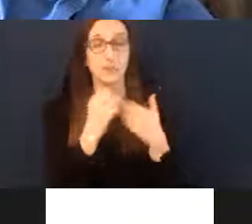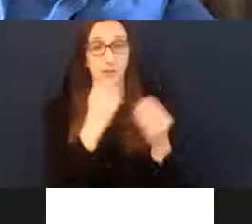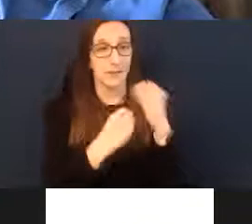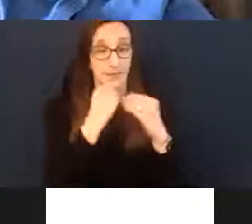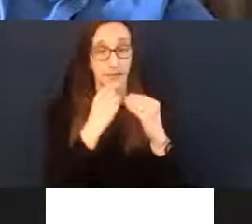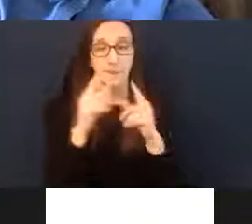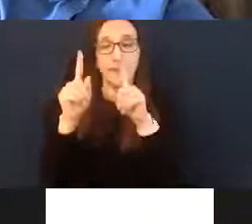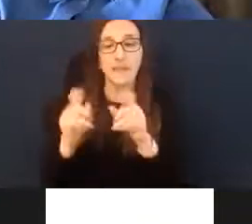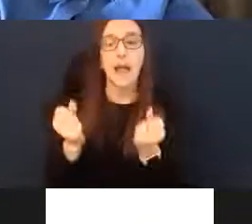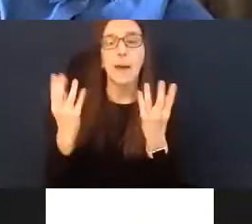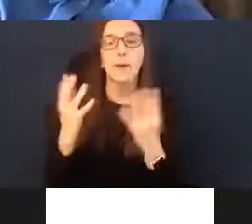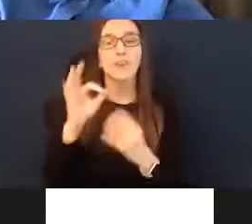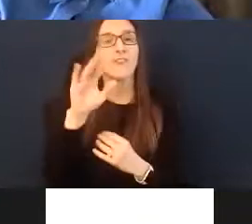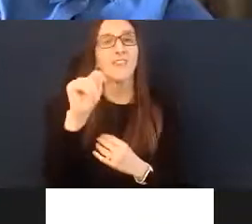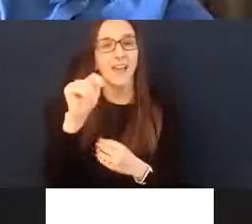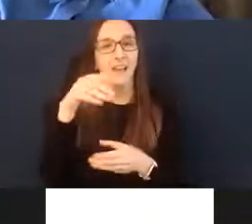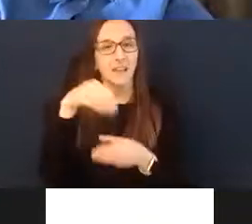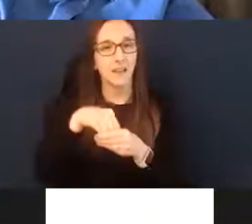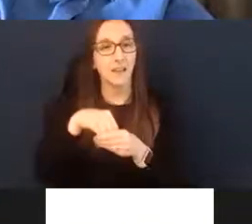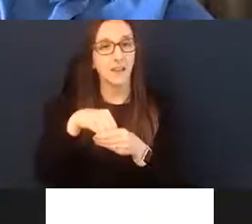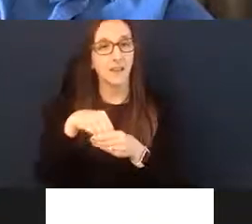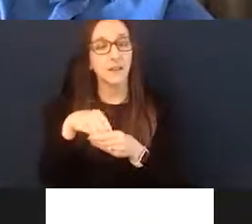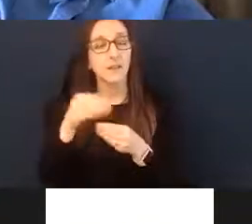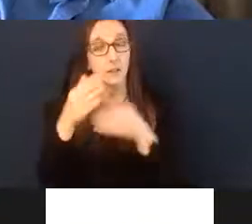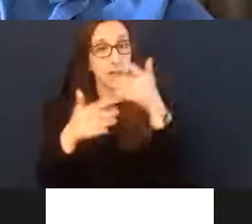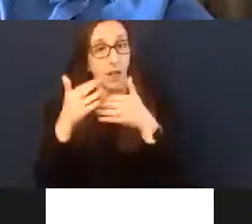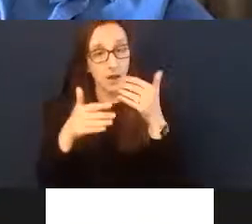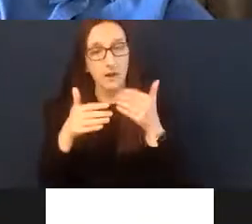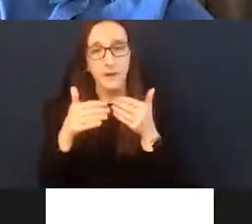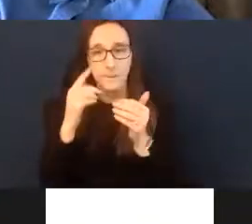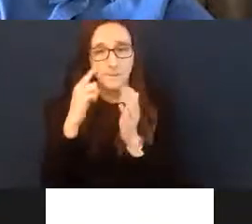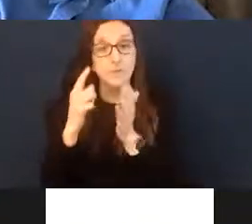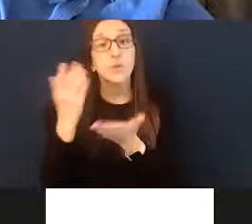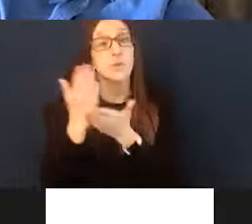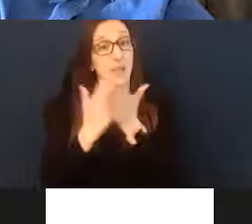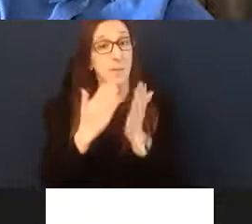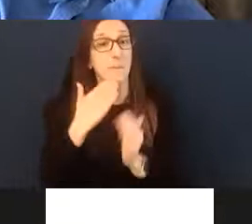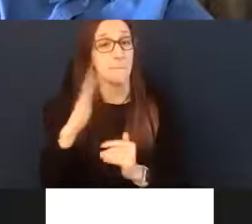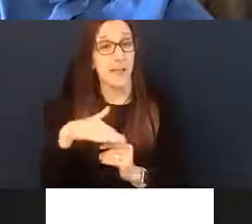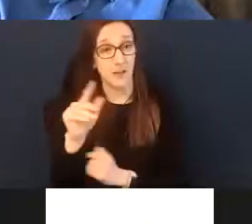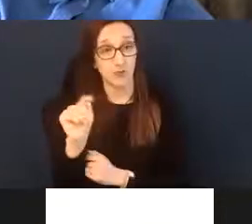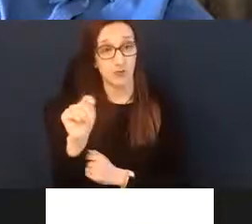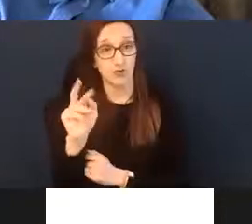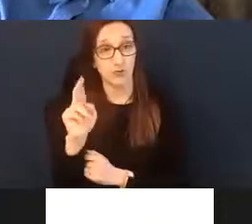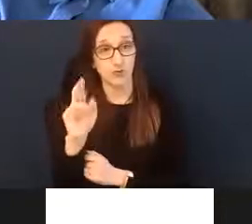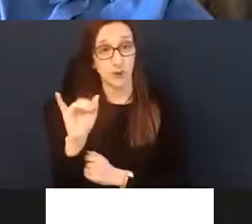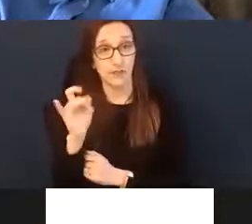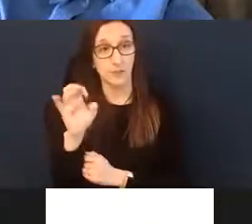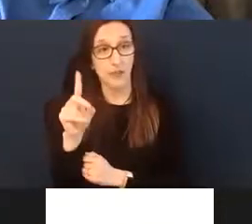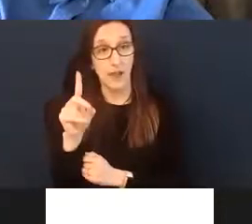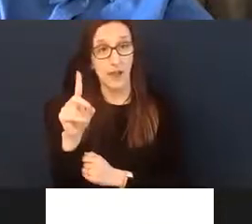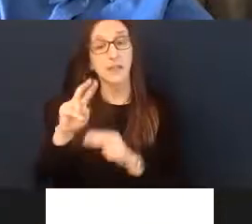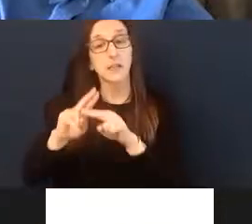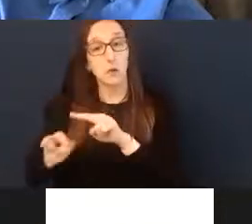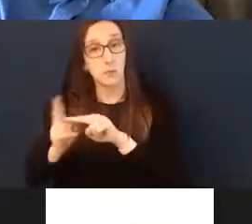much fat is among your body. So it could decrease some of the bad fats and then increase some of the good fats